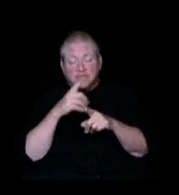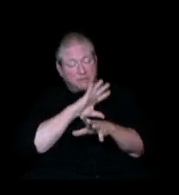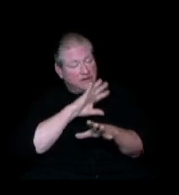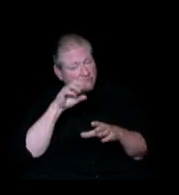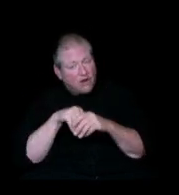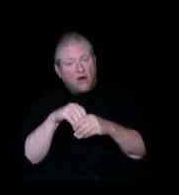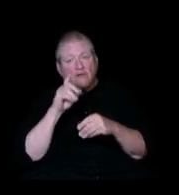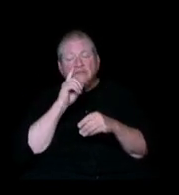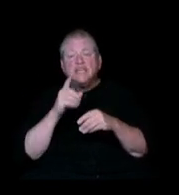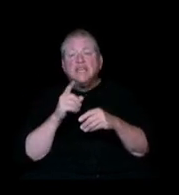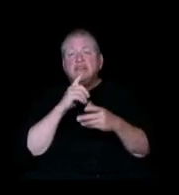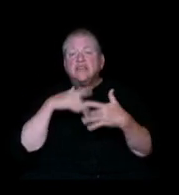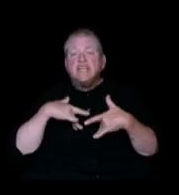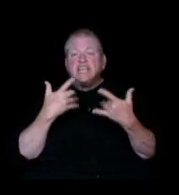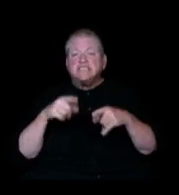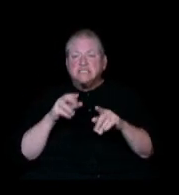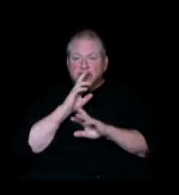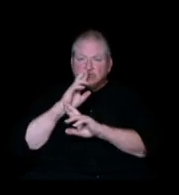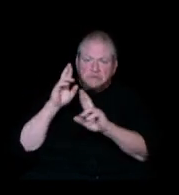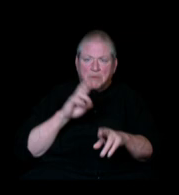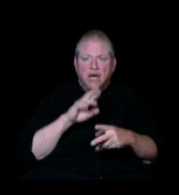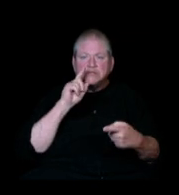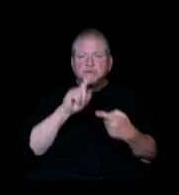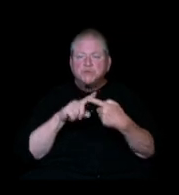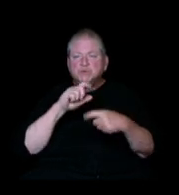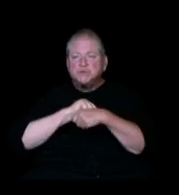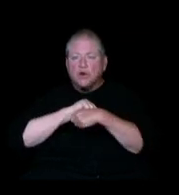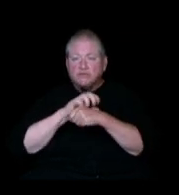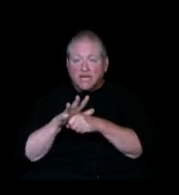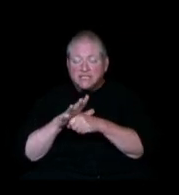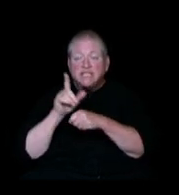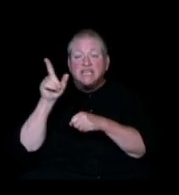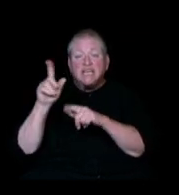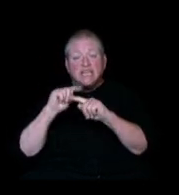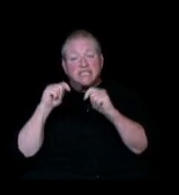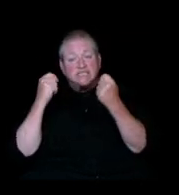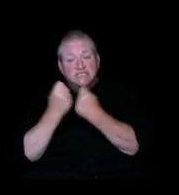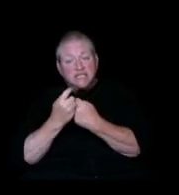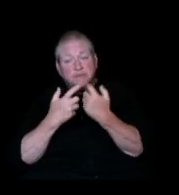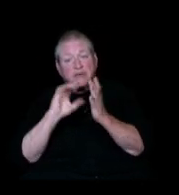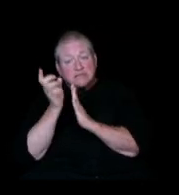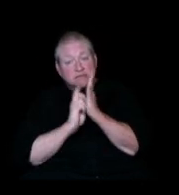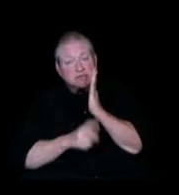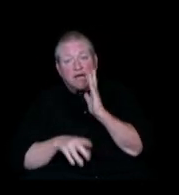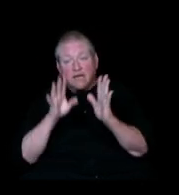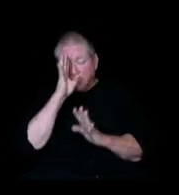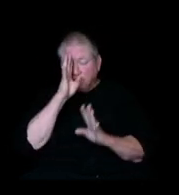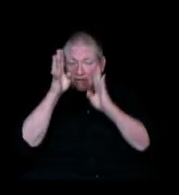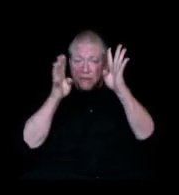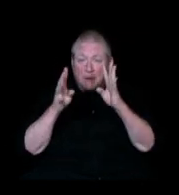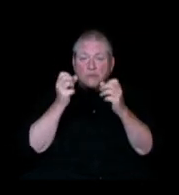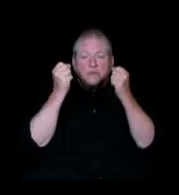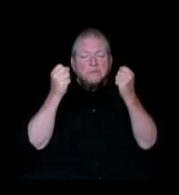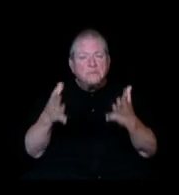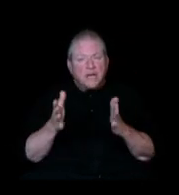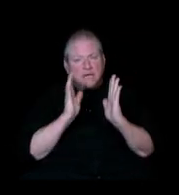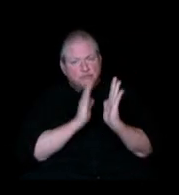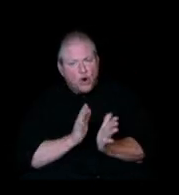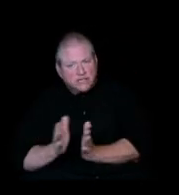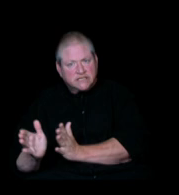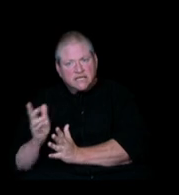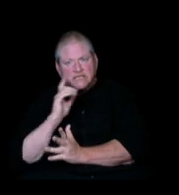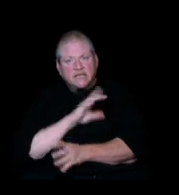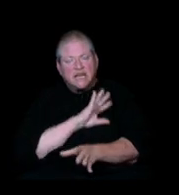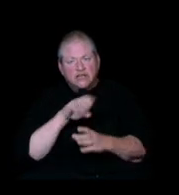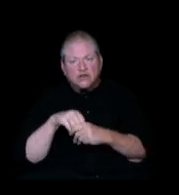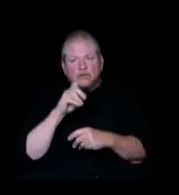in Western's incident command response to COVID-19, and he and his dedicated team have designed and implemented many COVID-related processes,